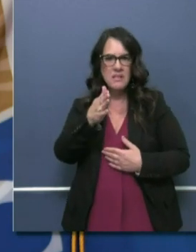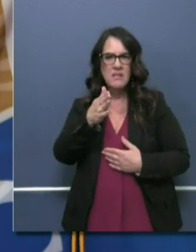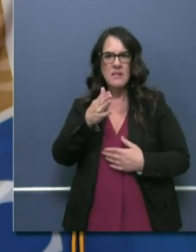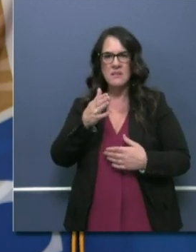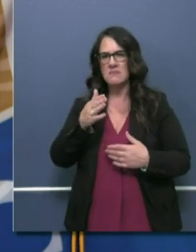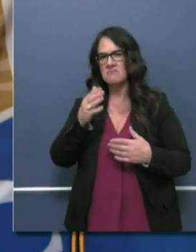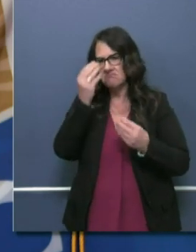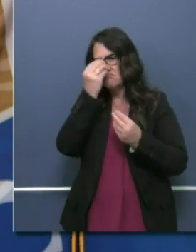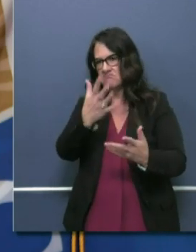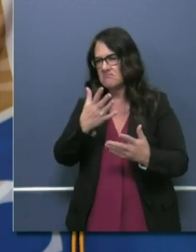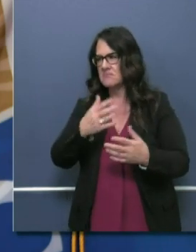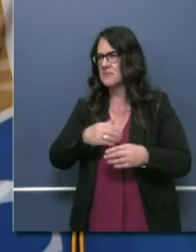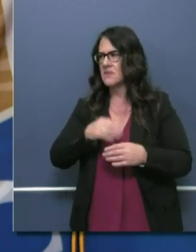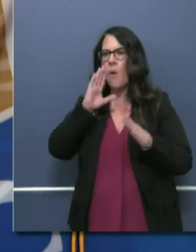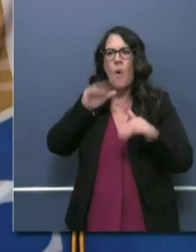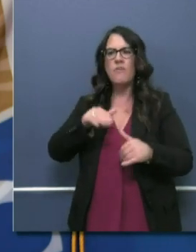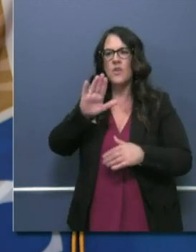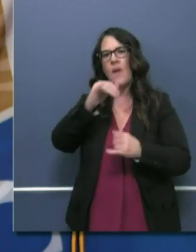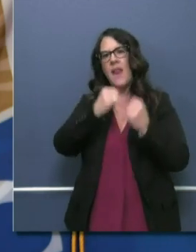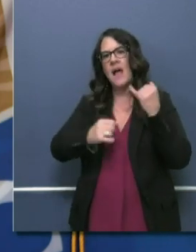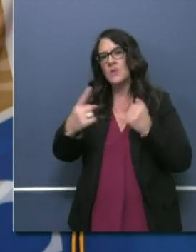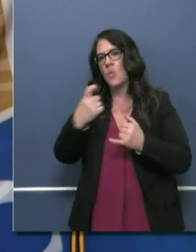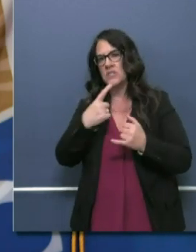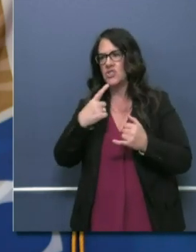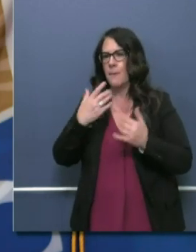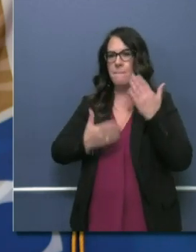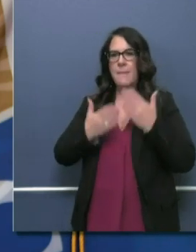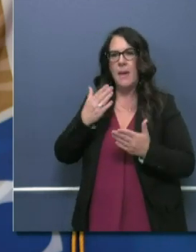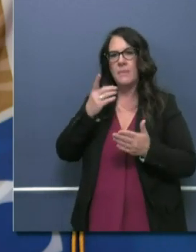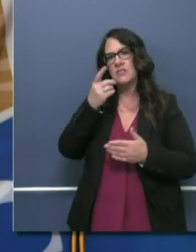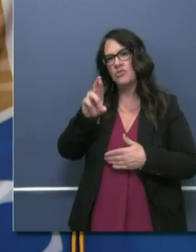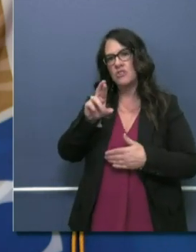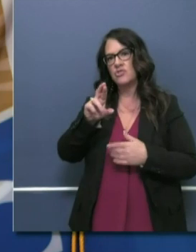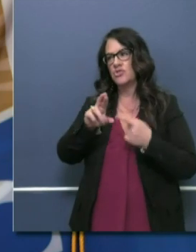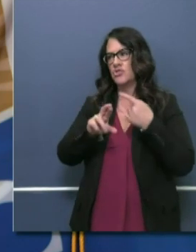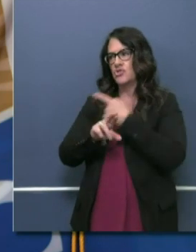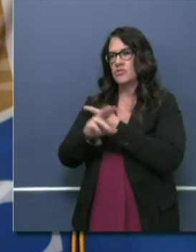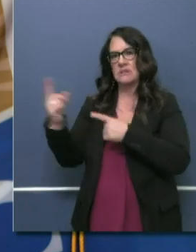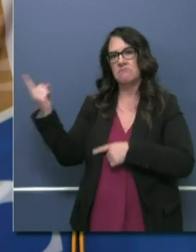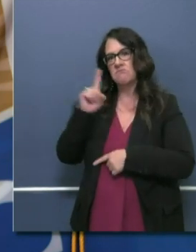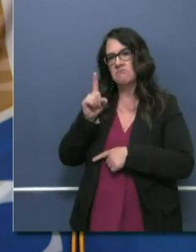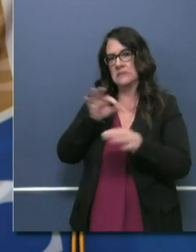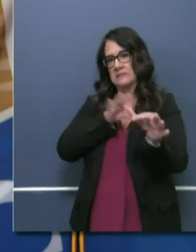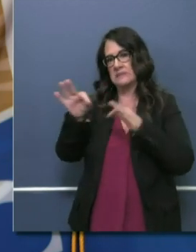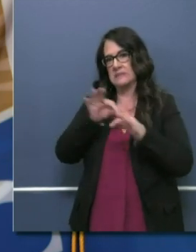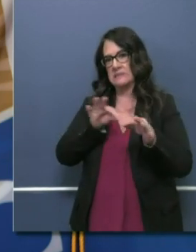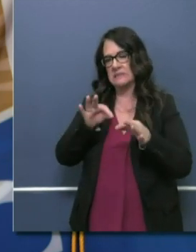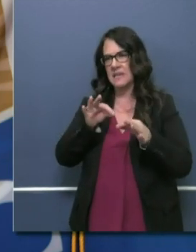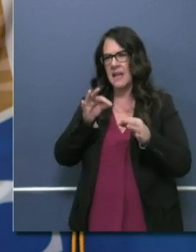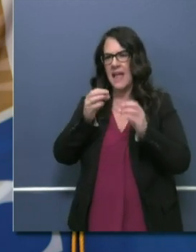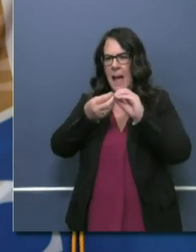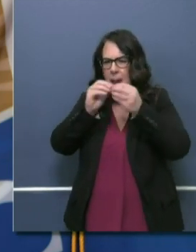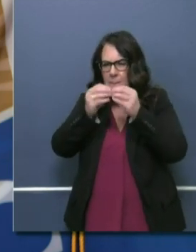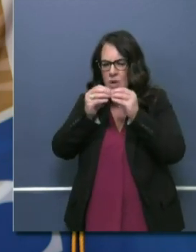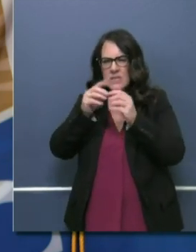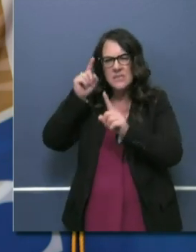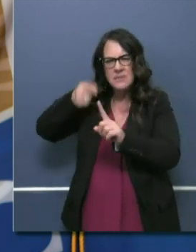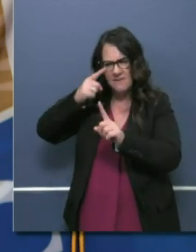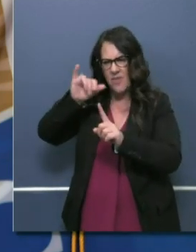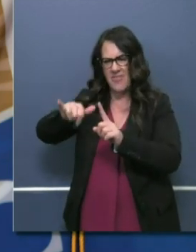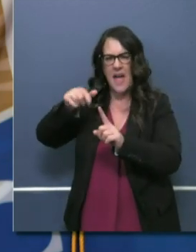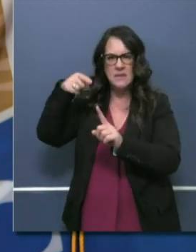answered those questions, to see if she's updated those numbers or has been able to extract those numbers, because again, those numbers are not